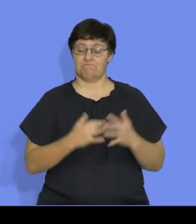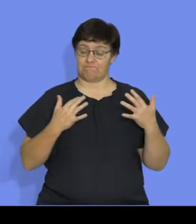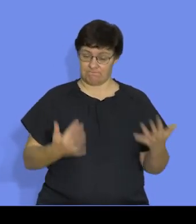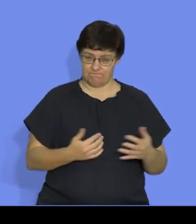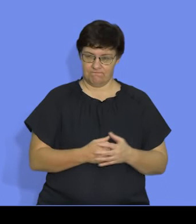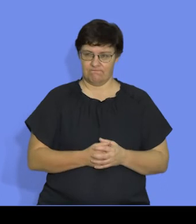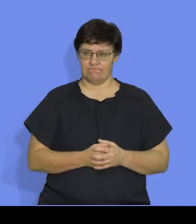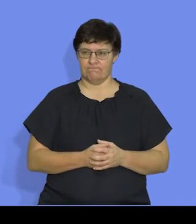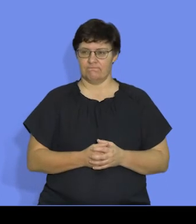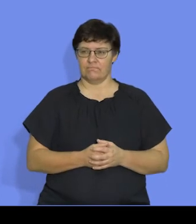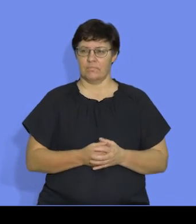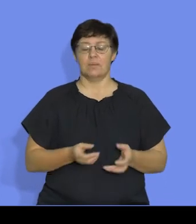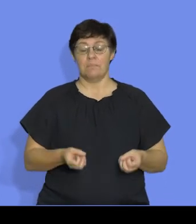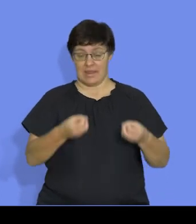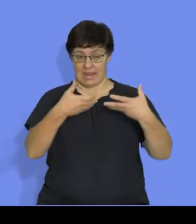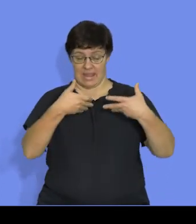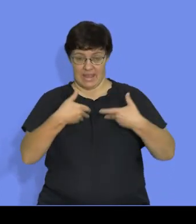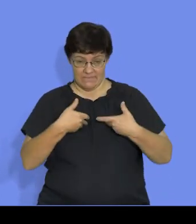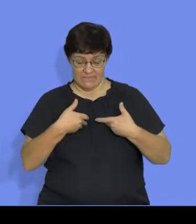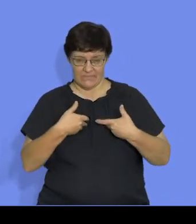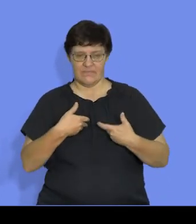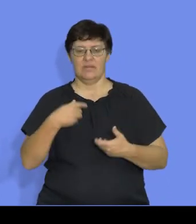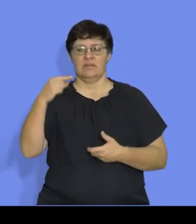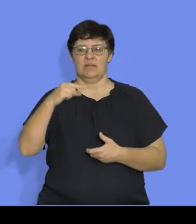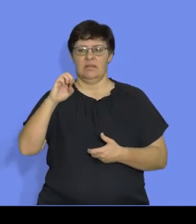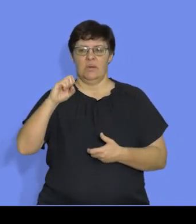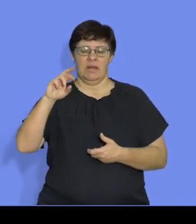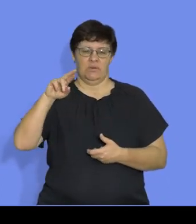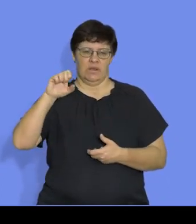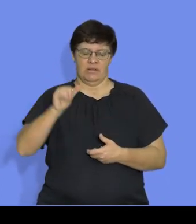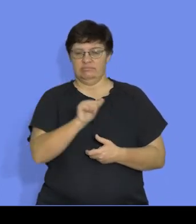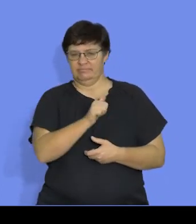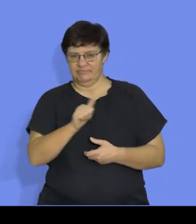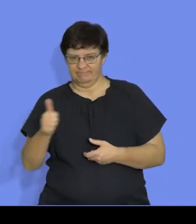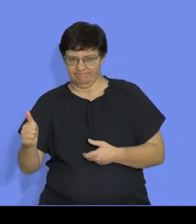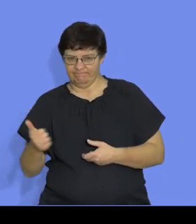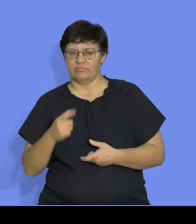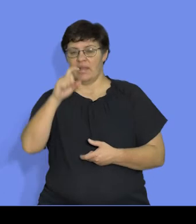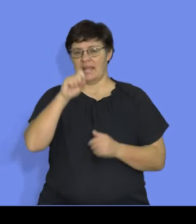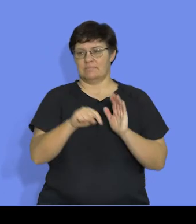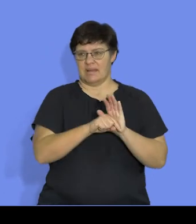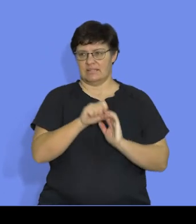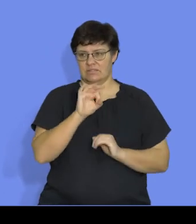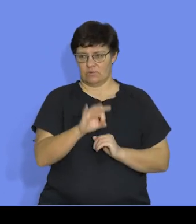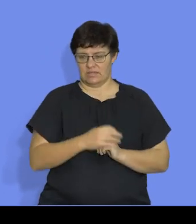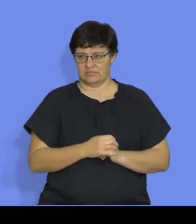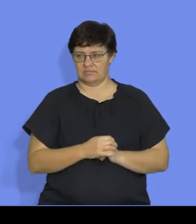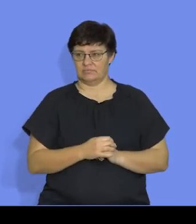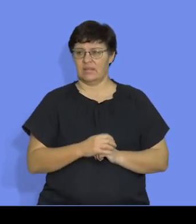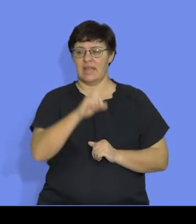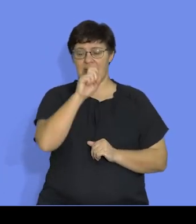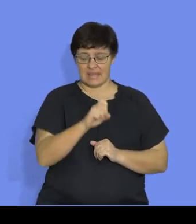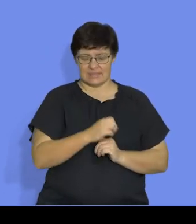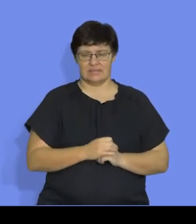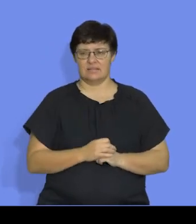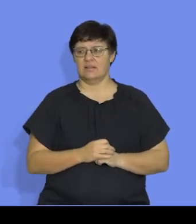So, guys, we have been given the geometric sequence 4x minus 3, x,